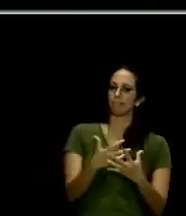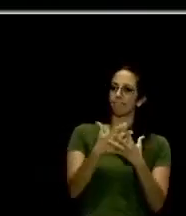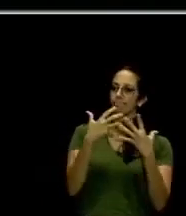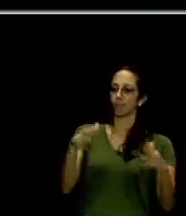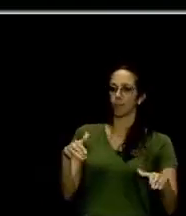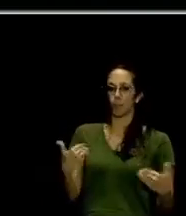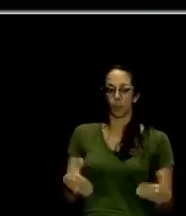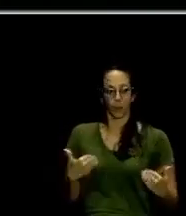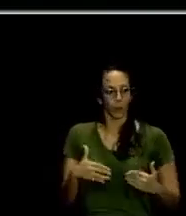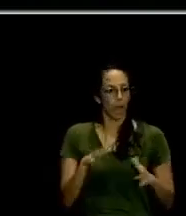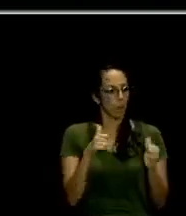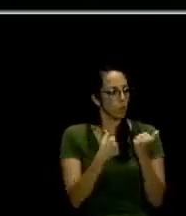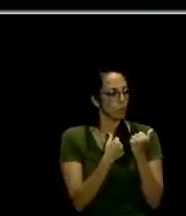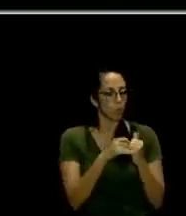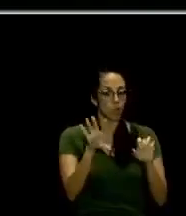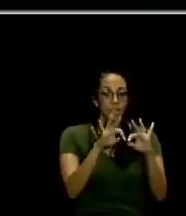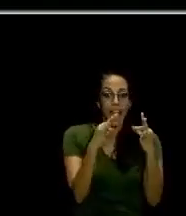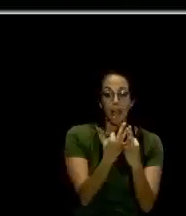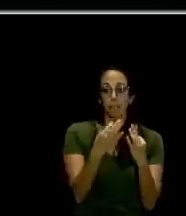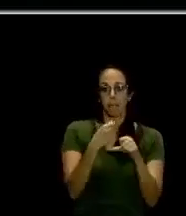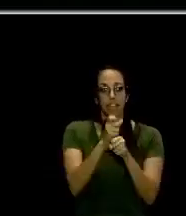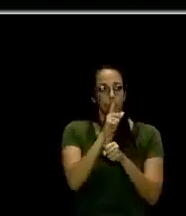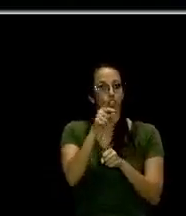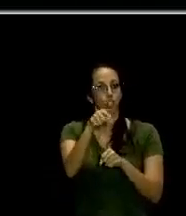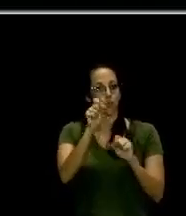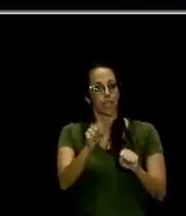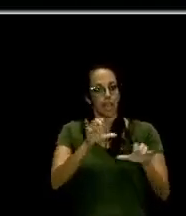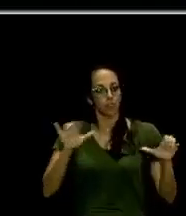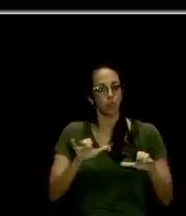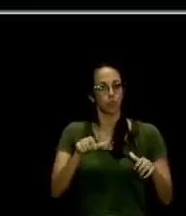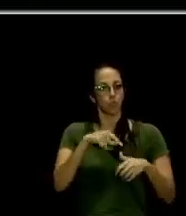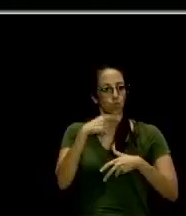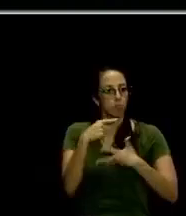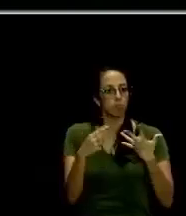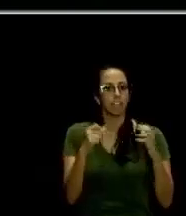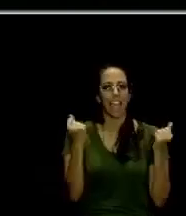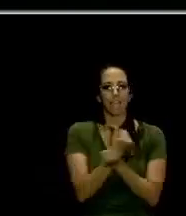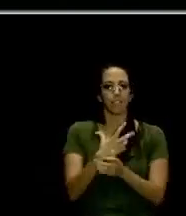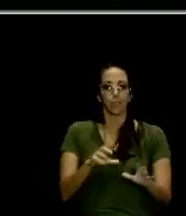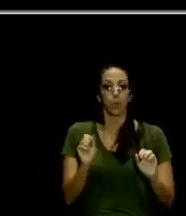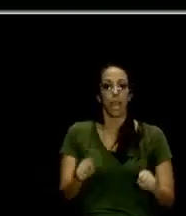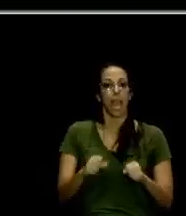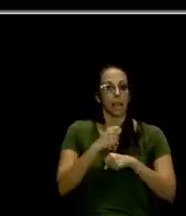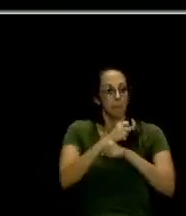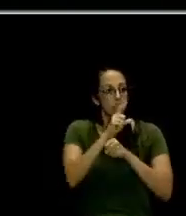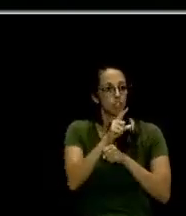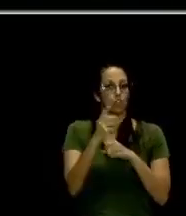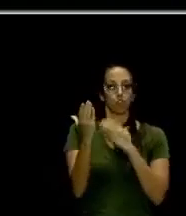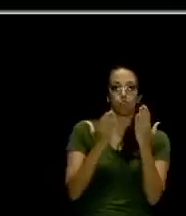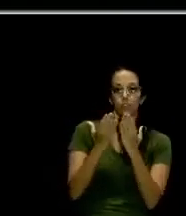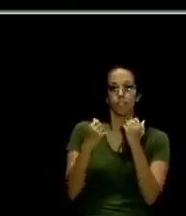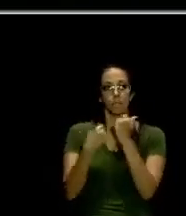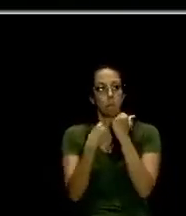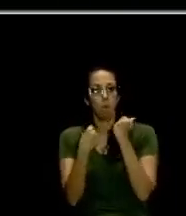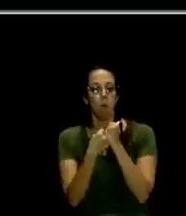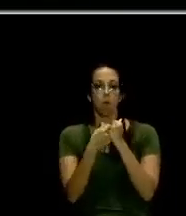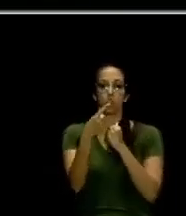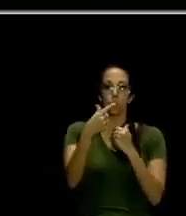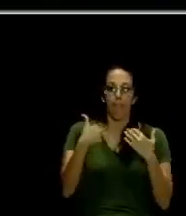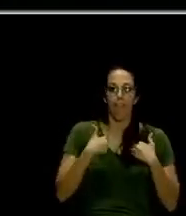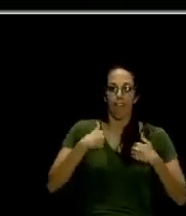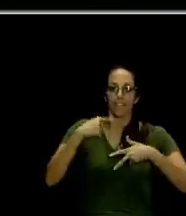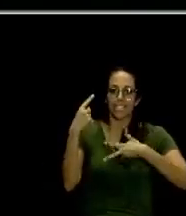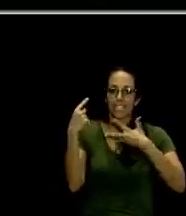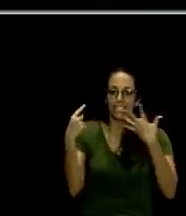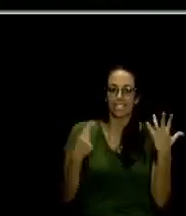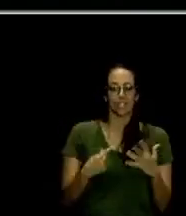family and make sure that you are continuing to do all that you can to make sure that the services and supports that your